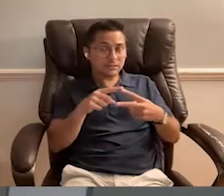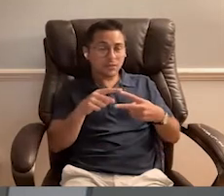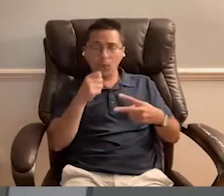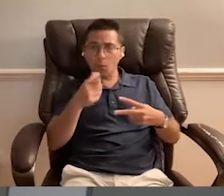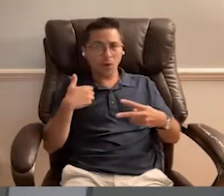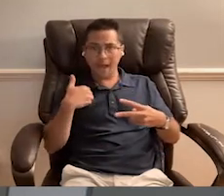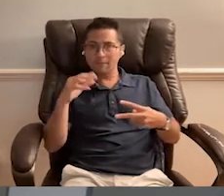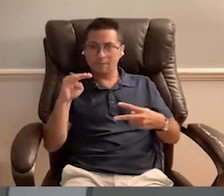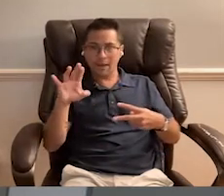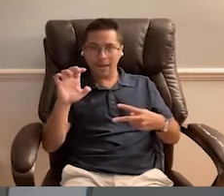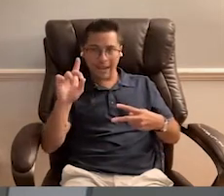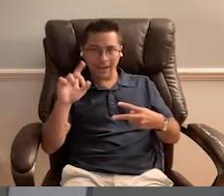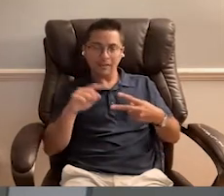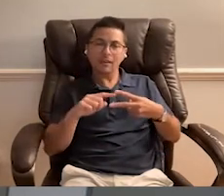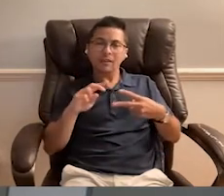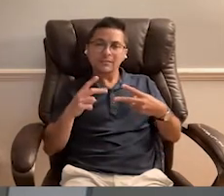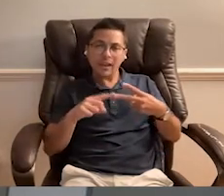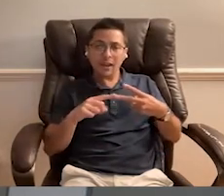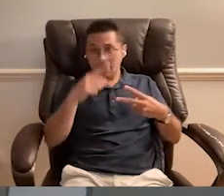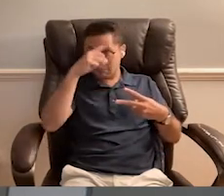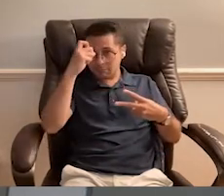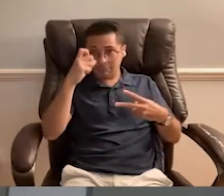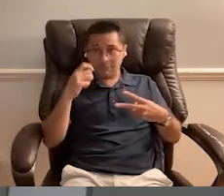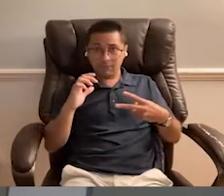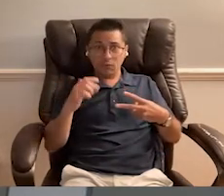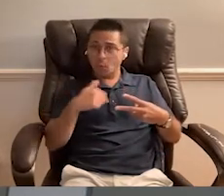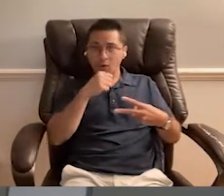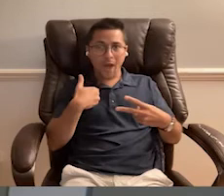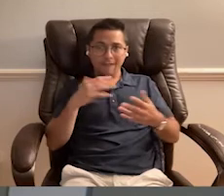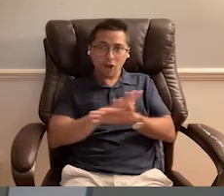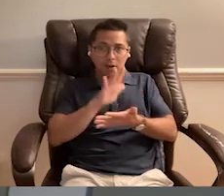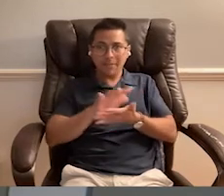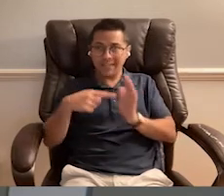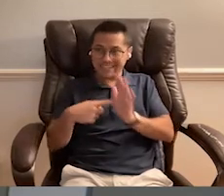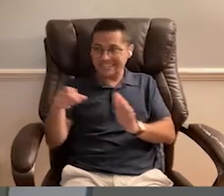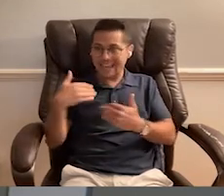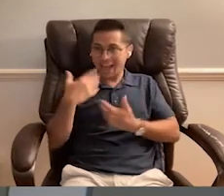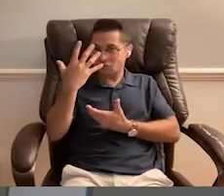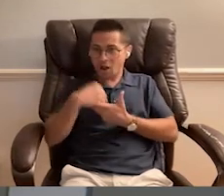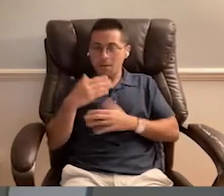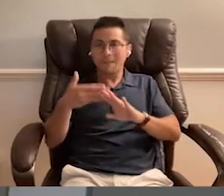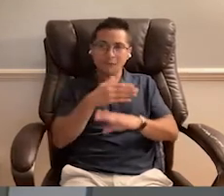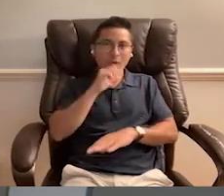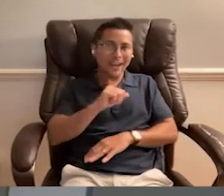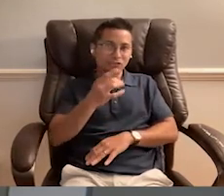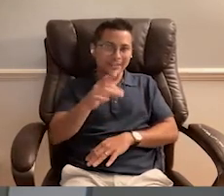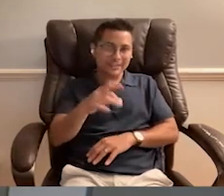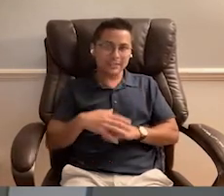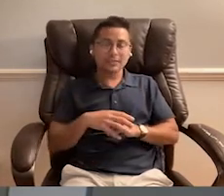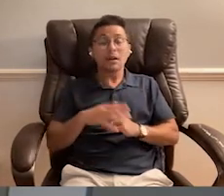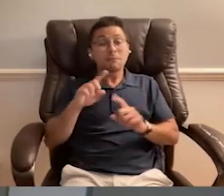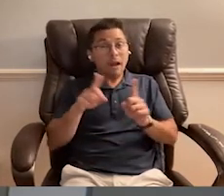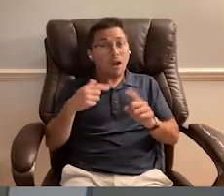denied for two reasons. Number one, we weren't on Medicaid. And number two, despite our best efforts, we don't have a document that says he